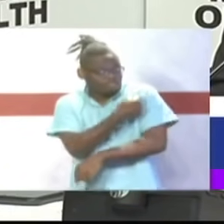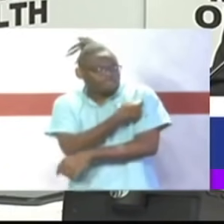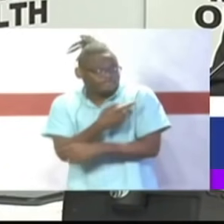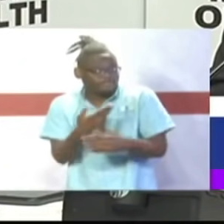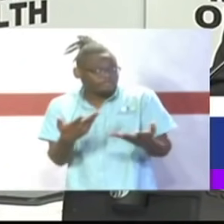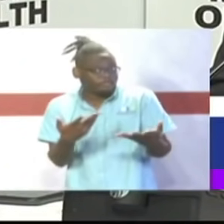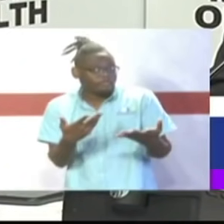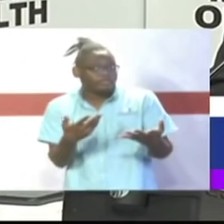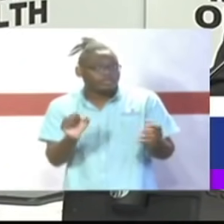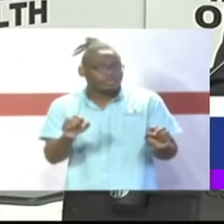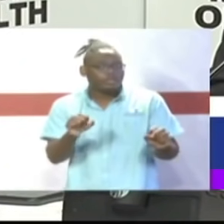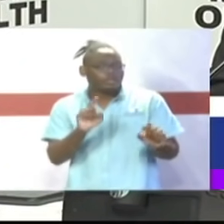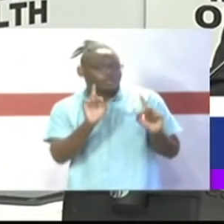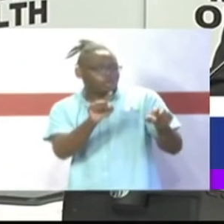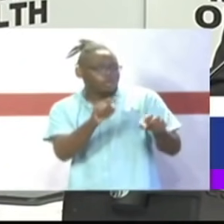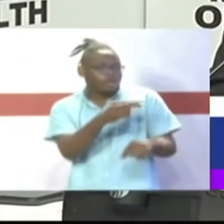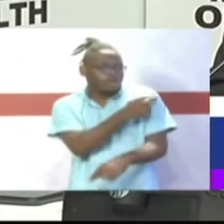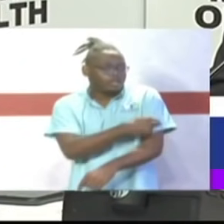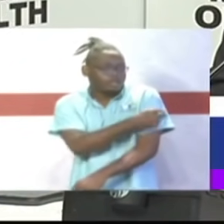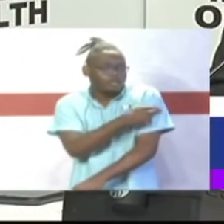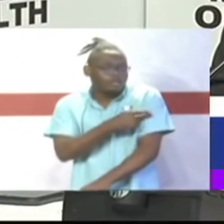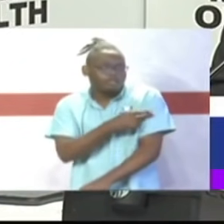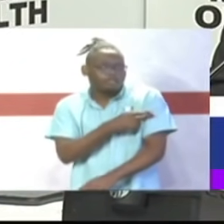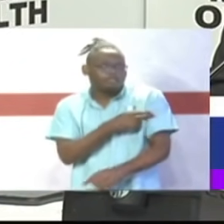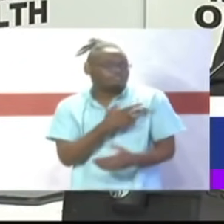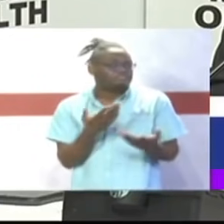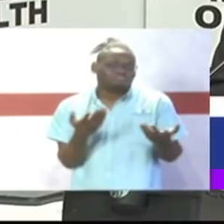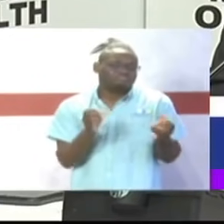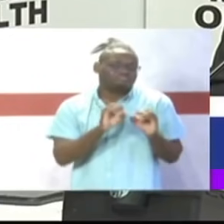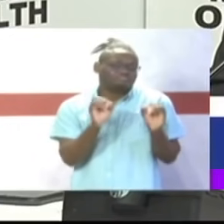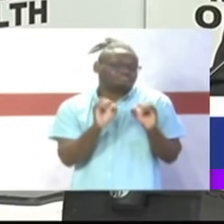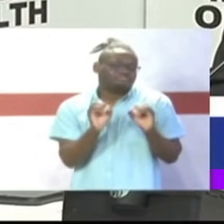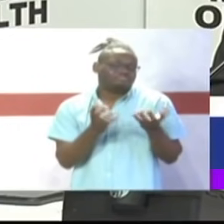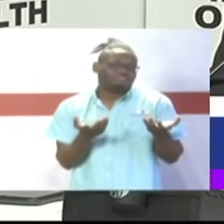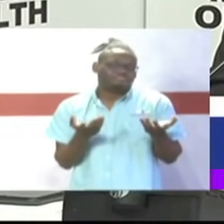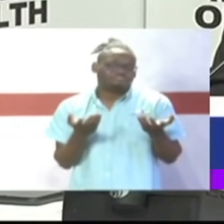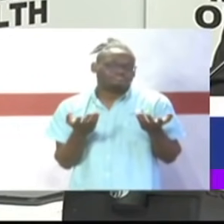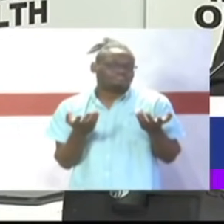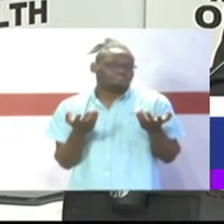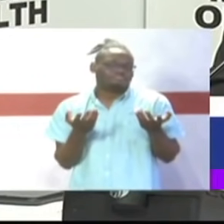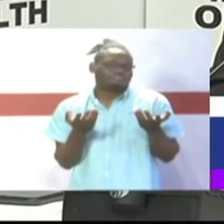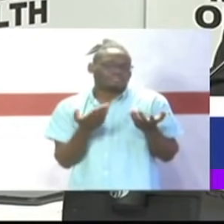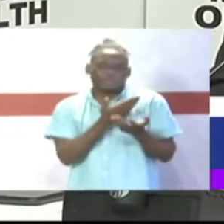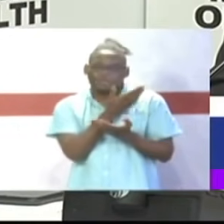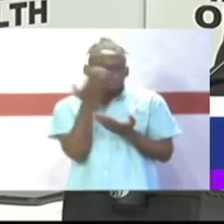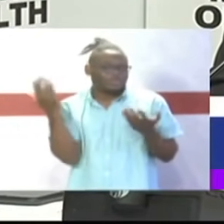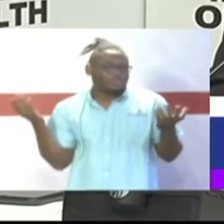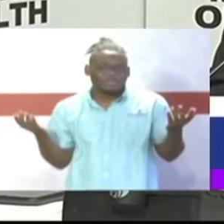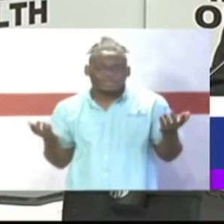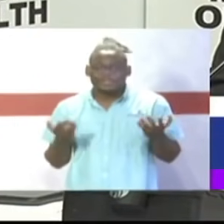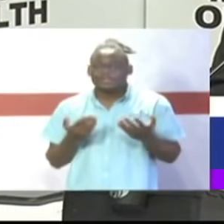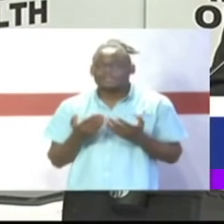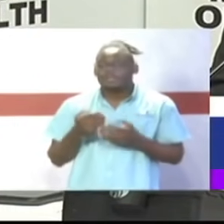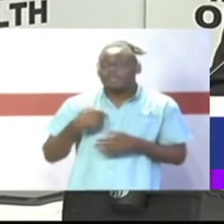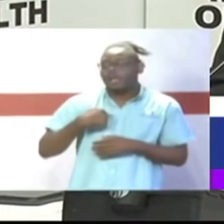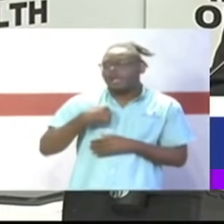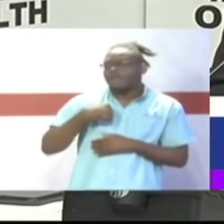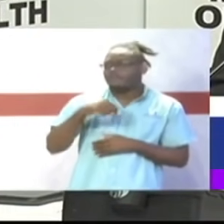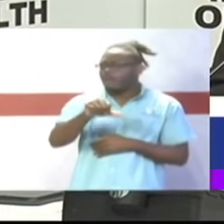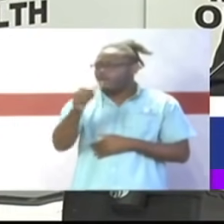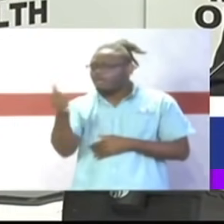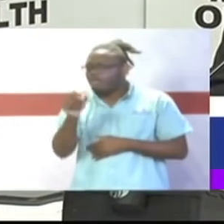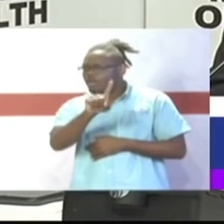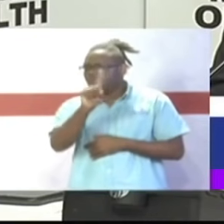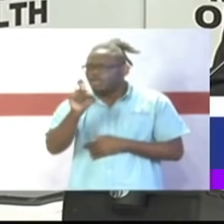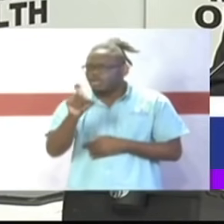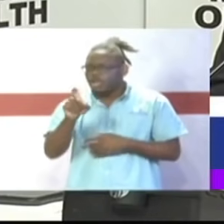to the question on pregnancy will be treated just like any other vaccine if you're considered immunocompromised. Of course, Pfizer is